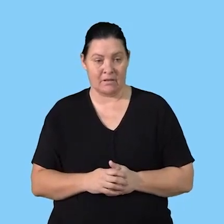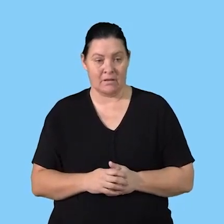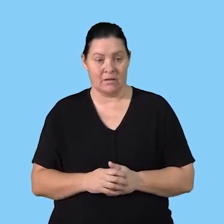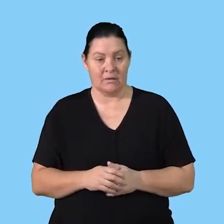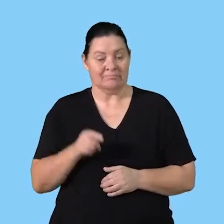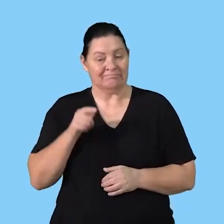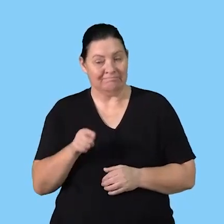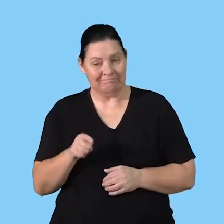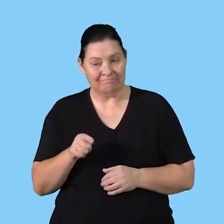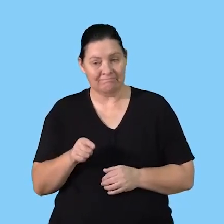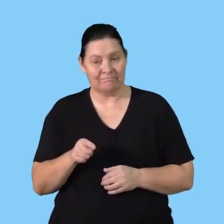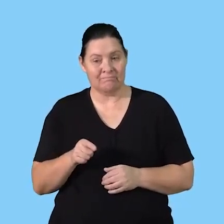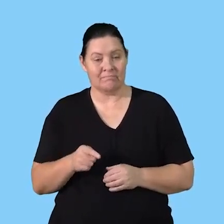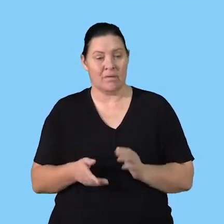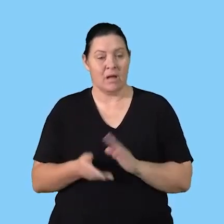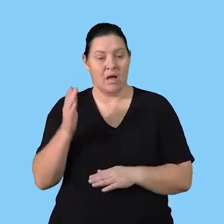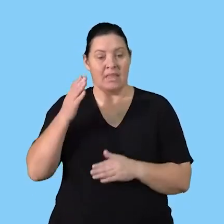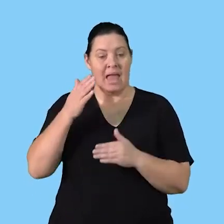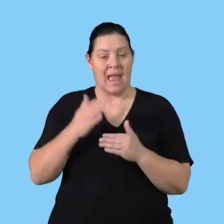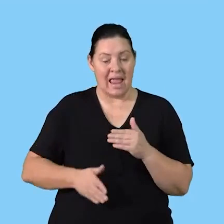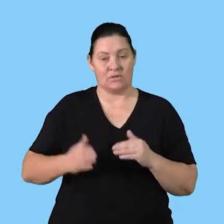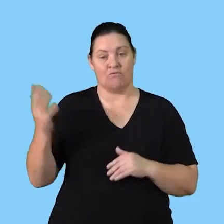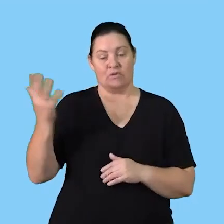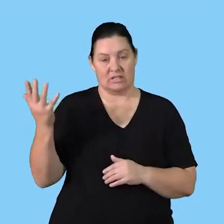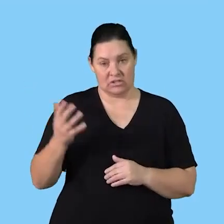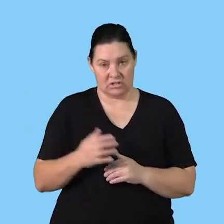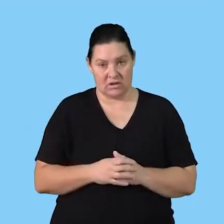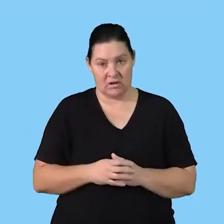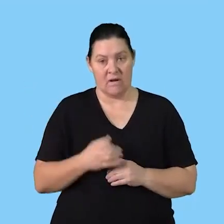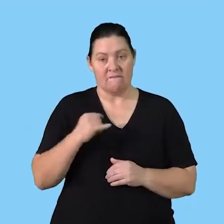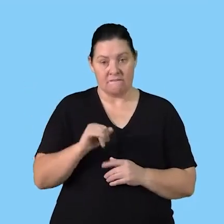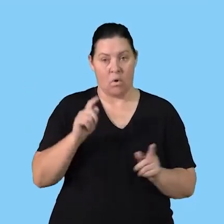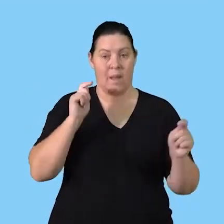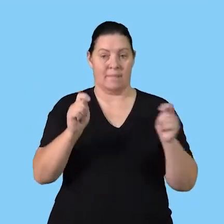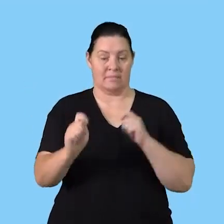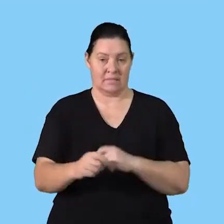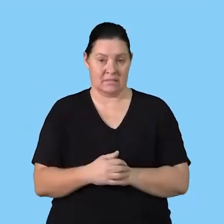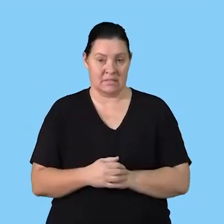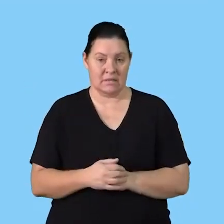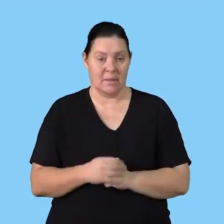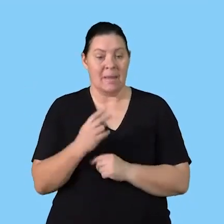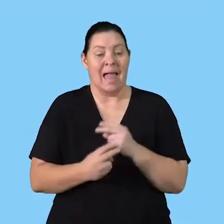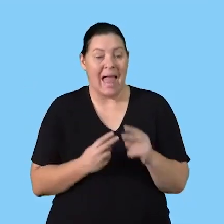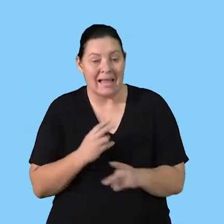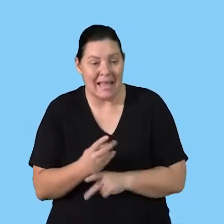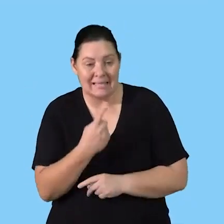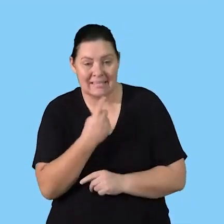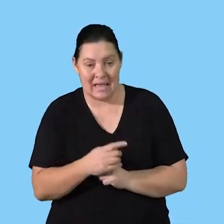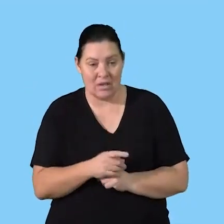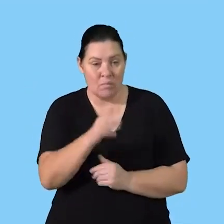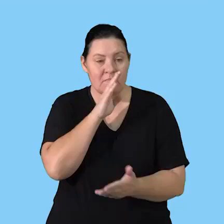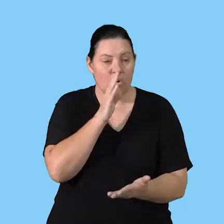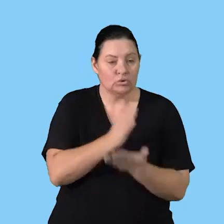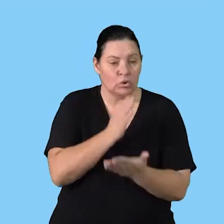otherwise, this actually takes us to the end of the presentation in terms of the amendments. I will re-emphasize,